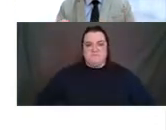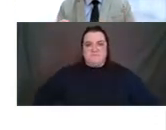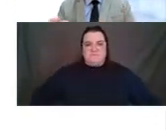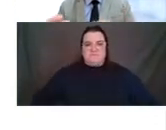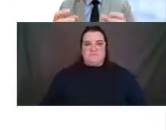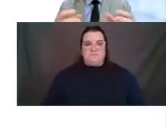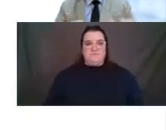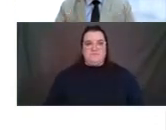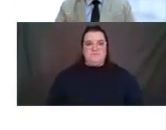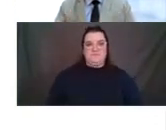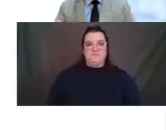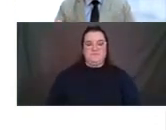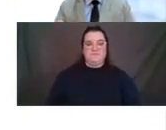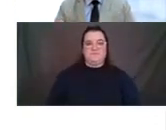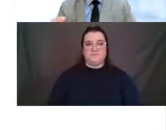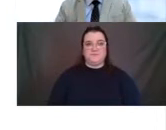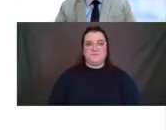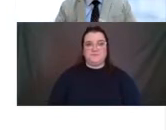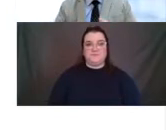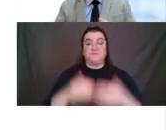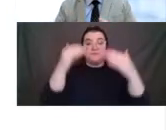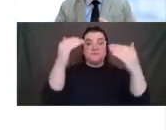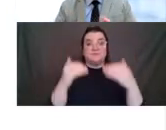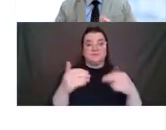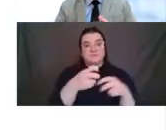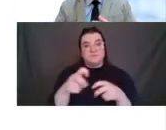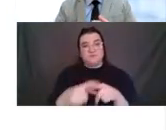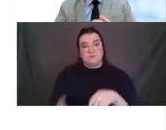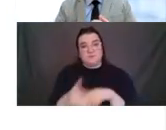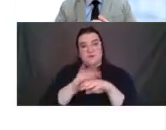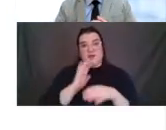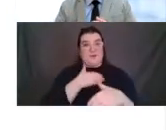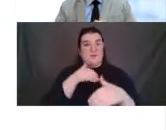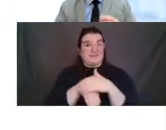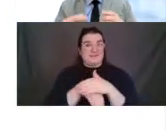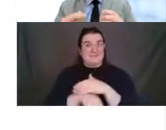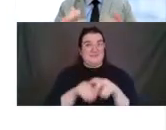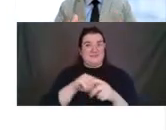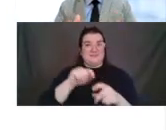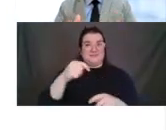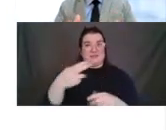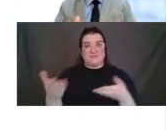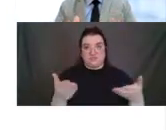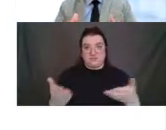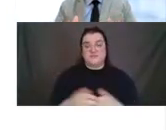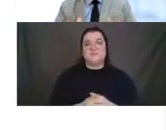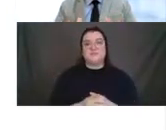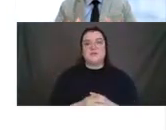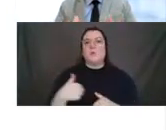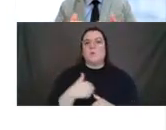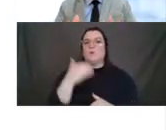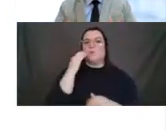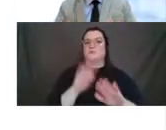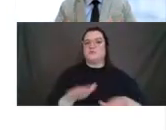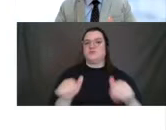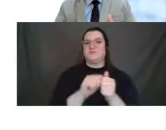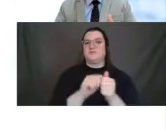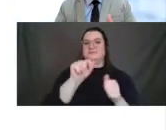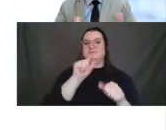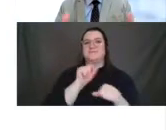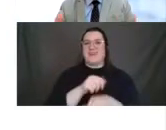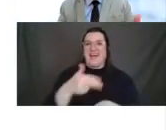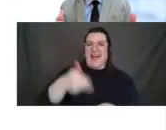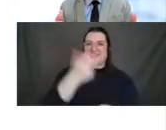So when we think about just kind of movement towards increasing our accessibility of telehealth services, we know that children with disabilities are at highest risk